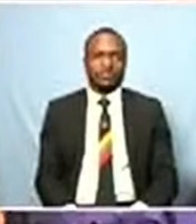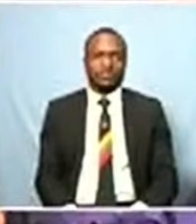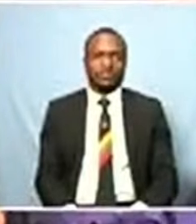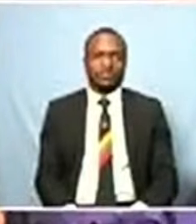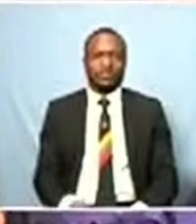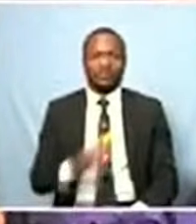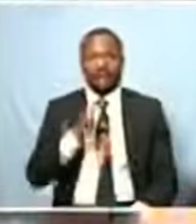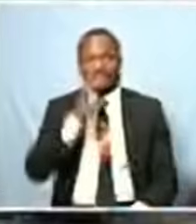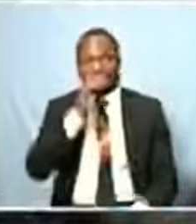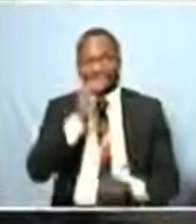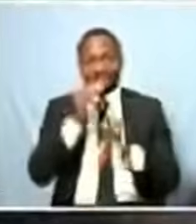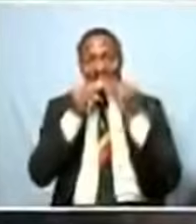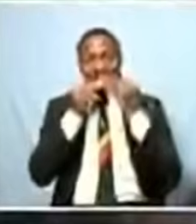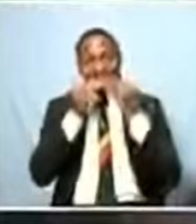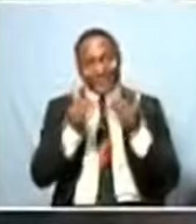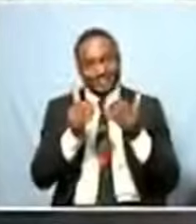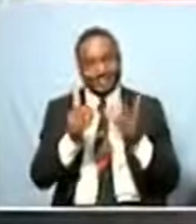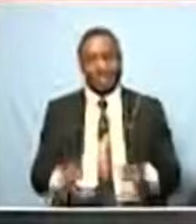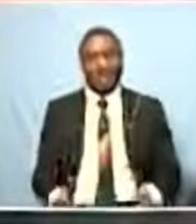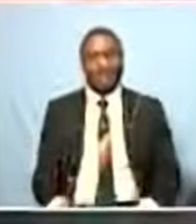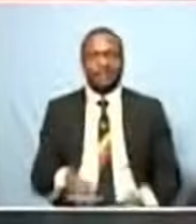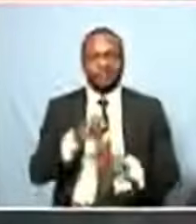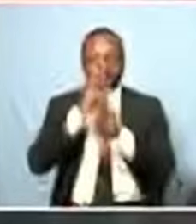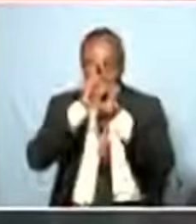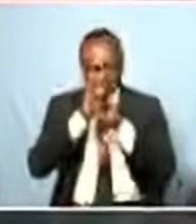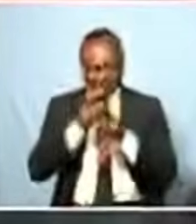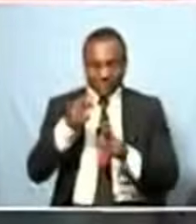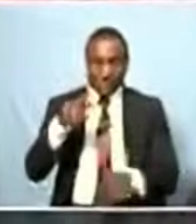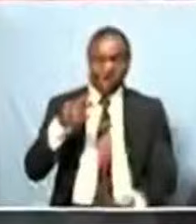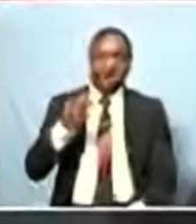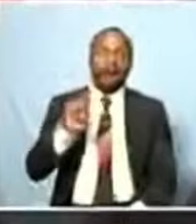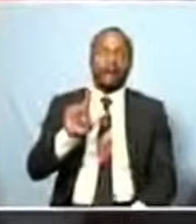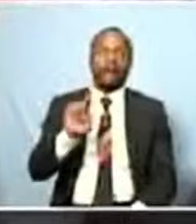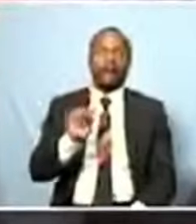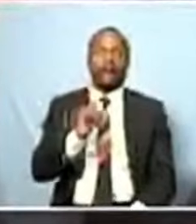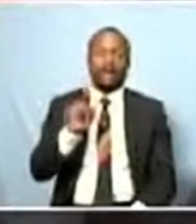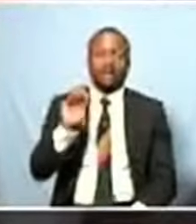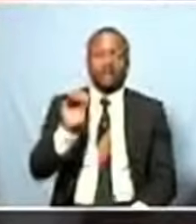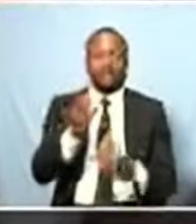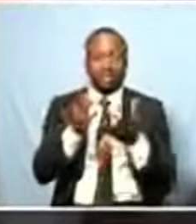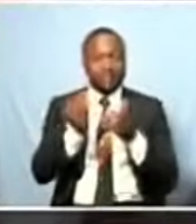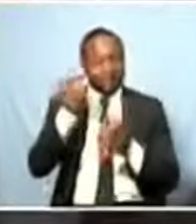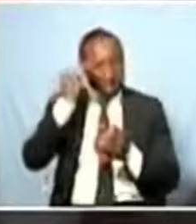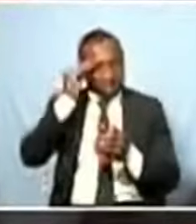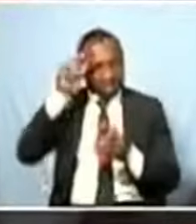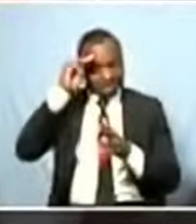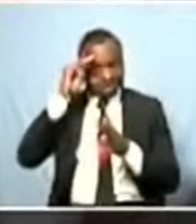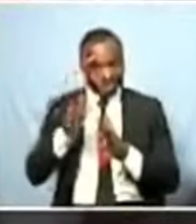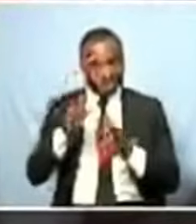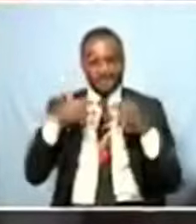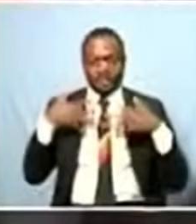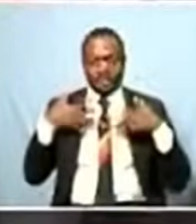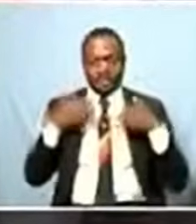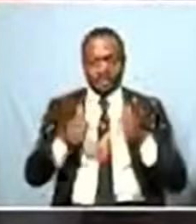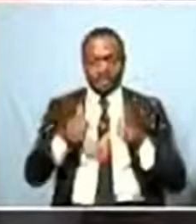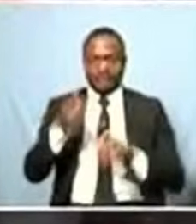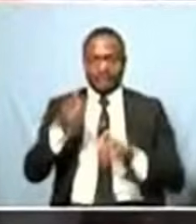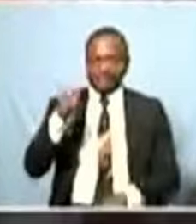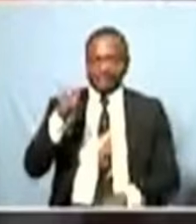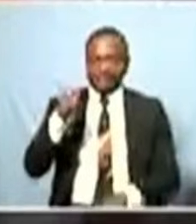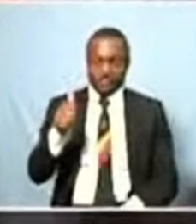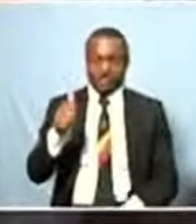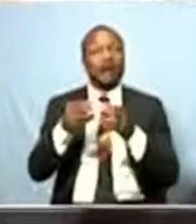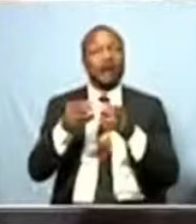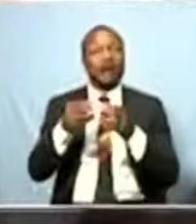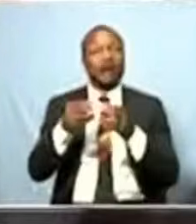Thank you, Madam Speaker. Honorable Alonso, would like to find out from the Minister of Health in the A,